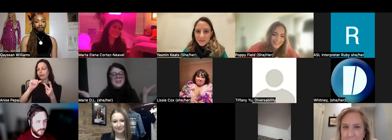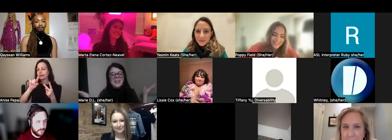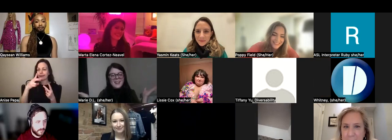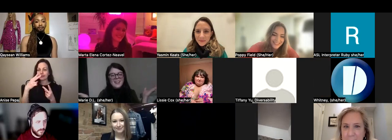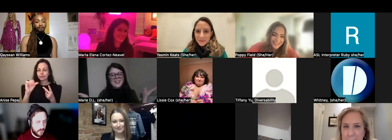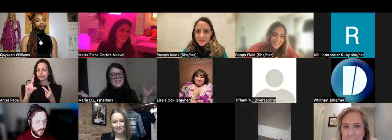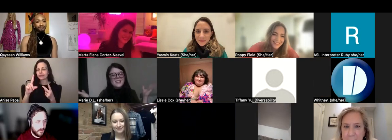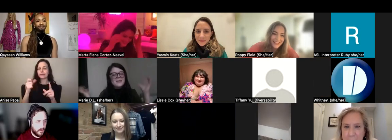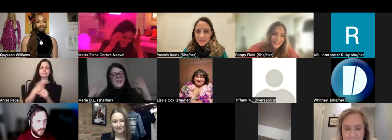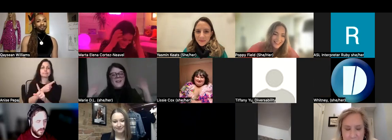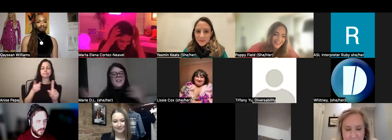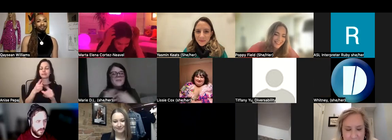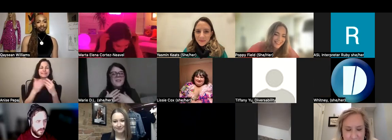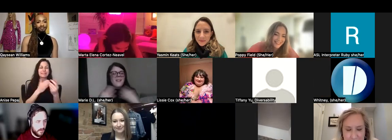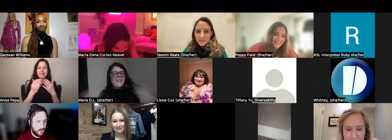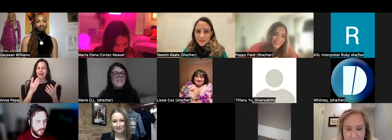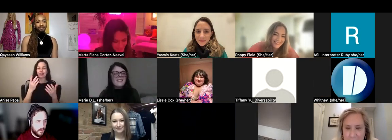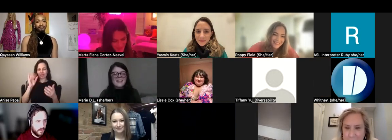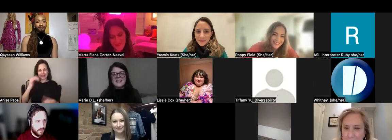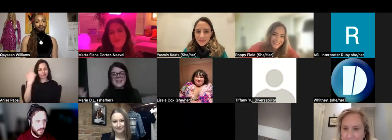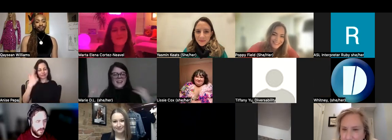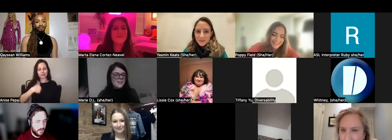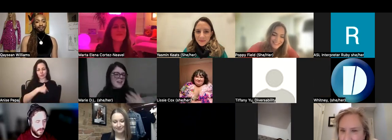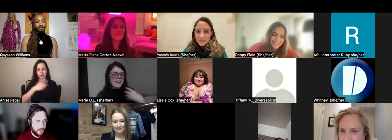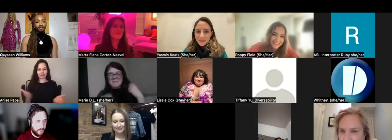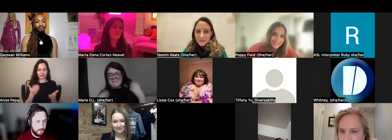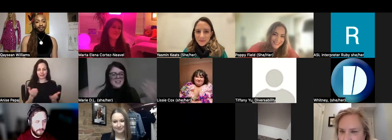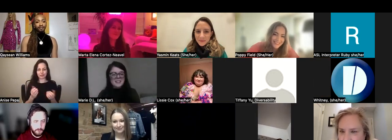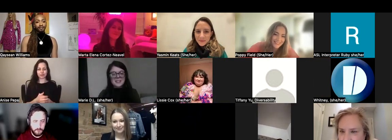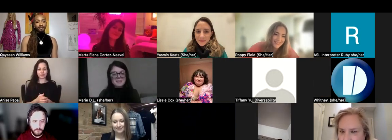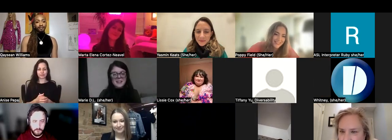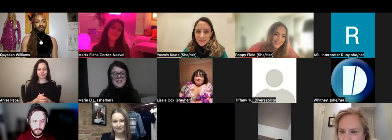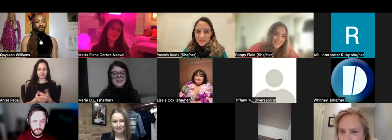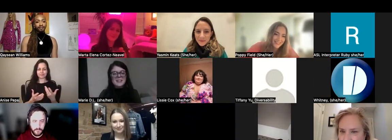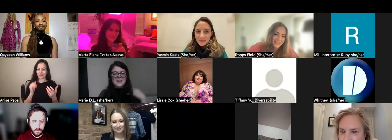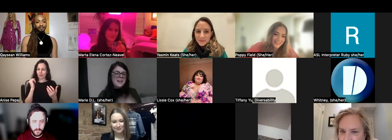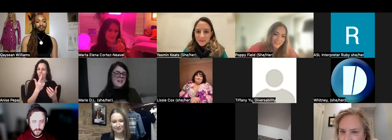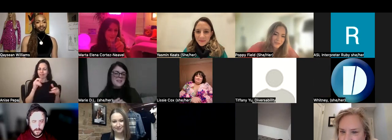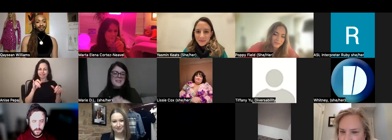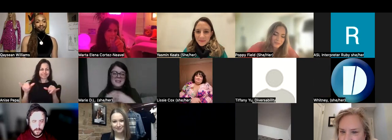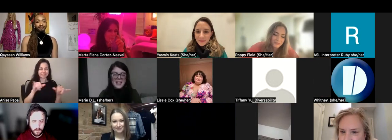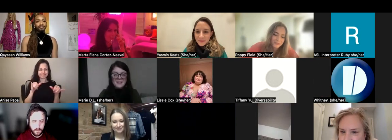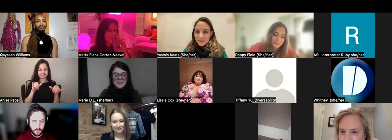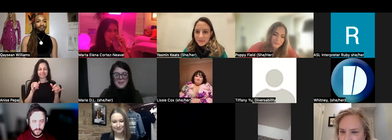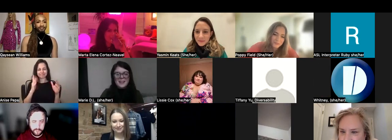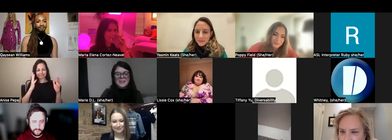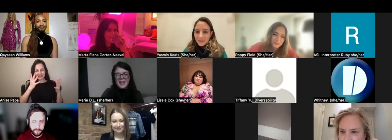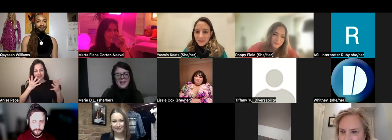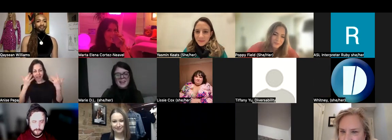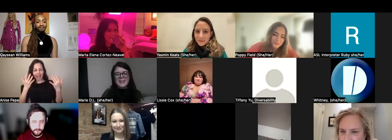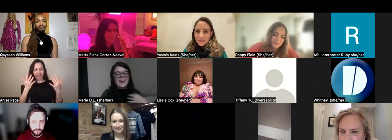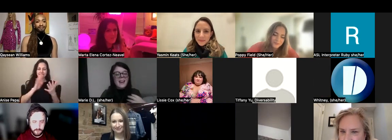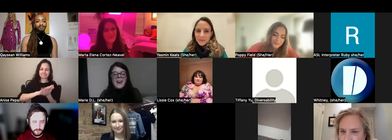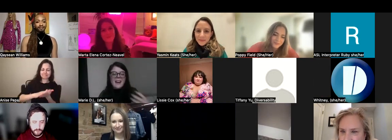why we're here. We're all in like kindred spirits. It's a safe space,